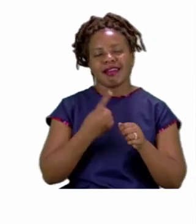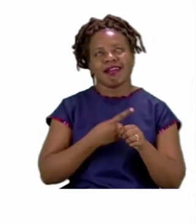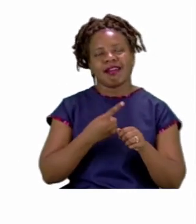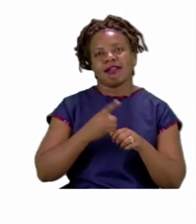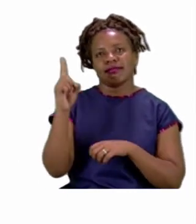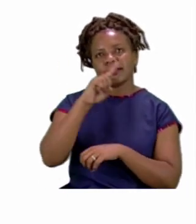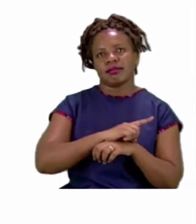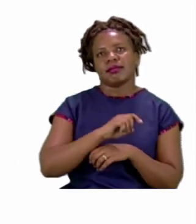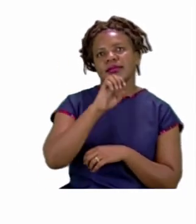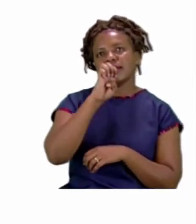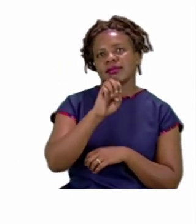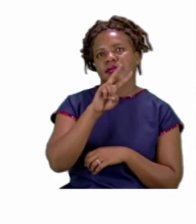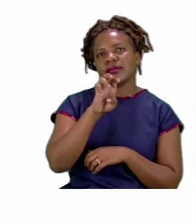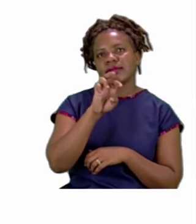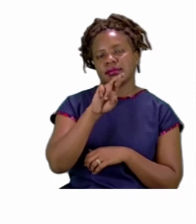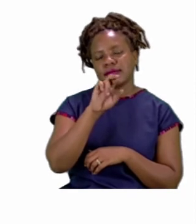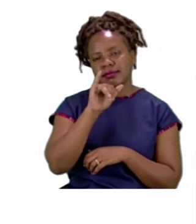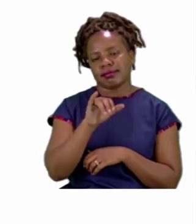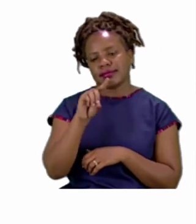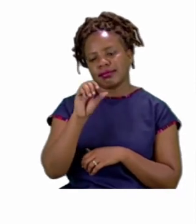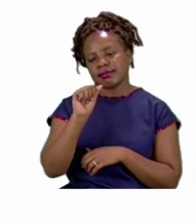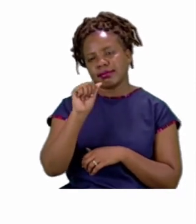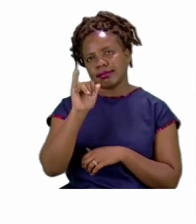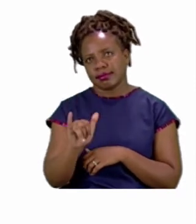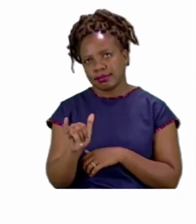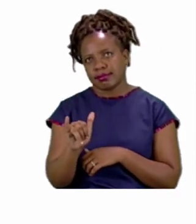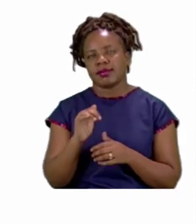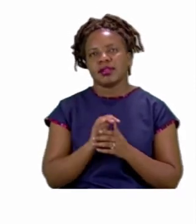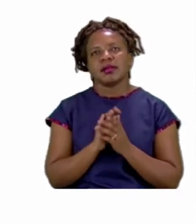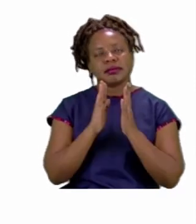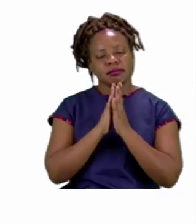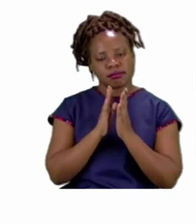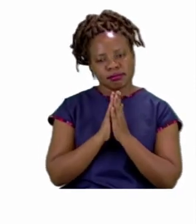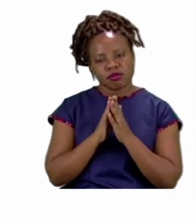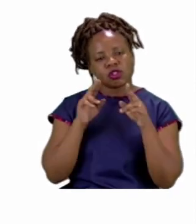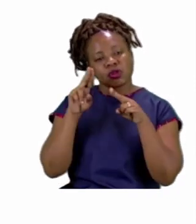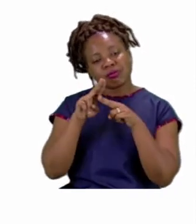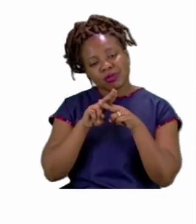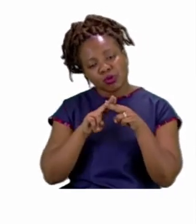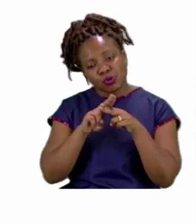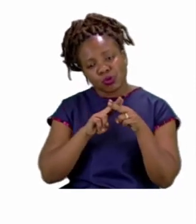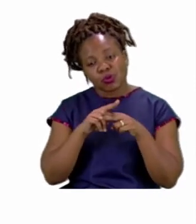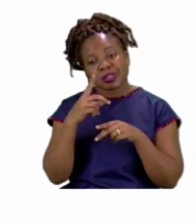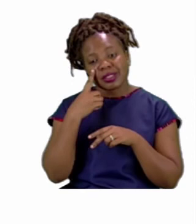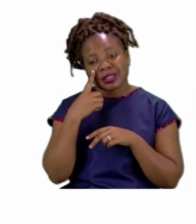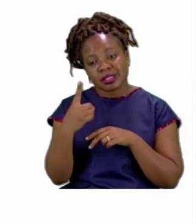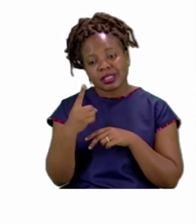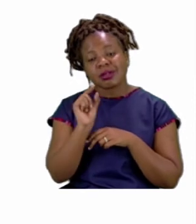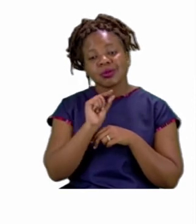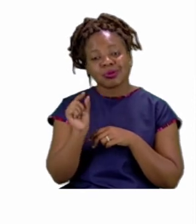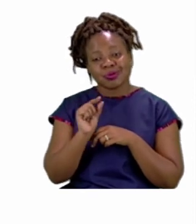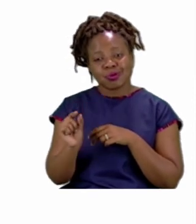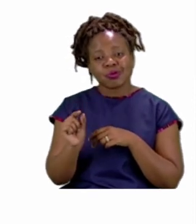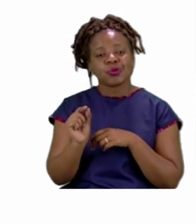I would also like you to please use your sight words as well so that you can improve your English and make beautiful